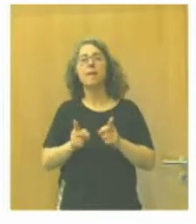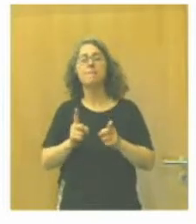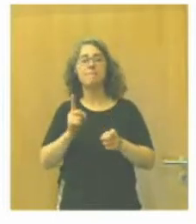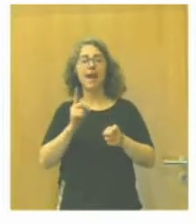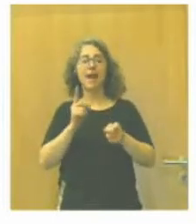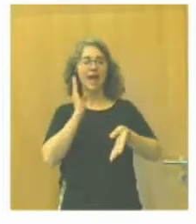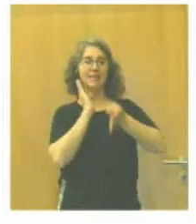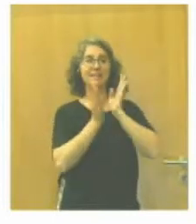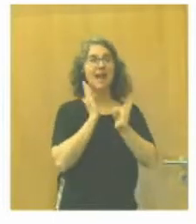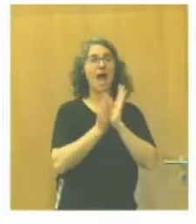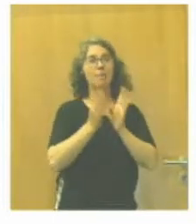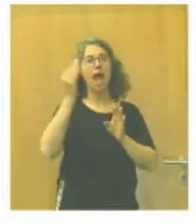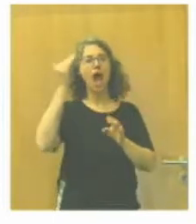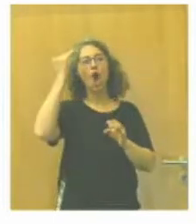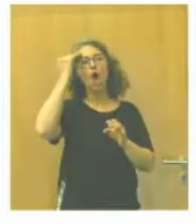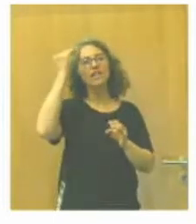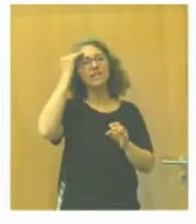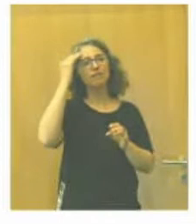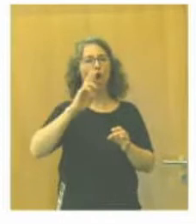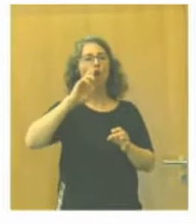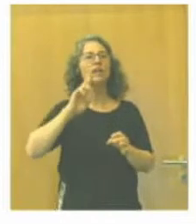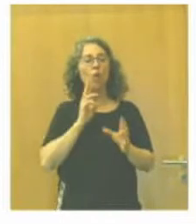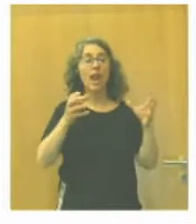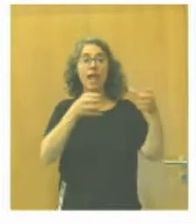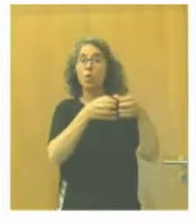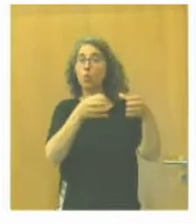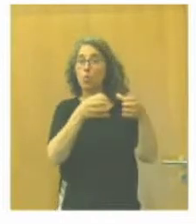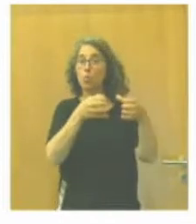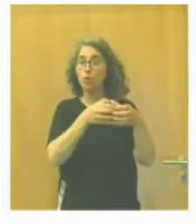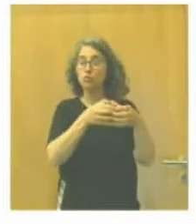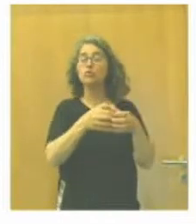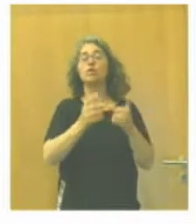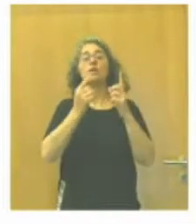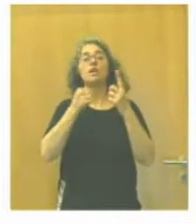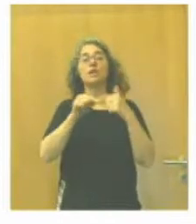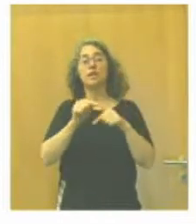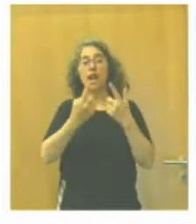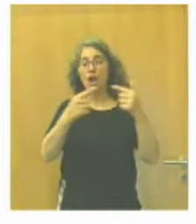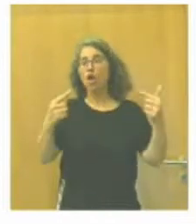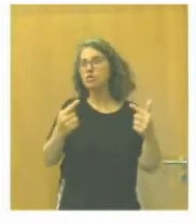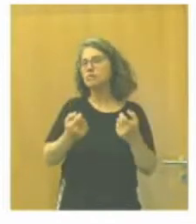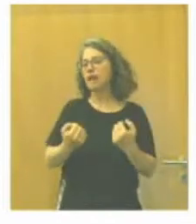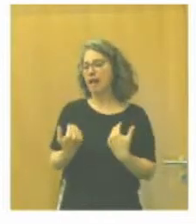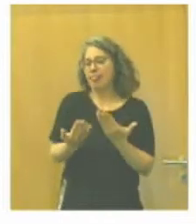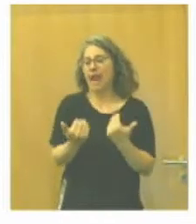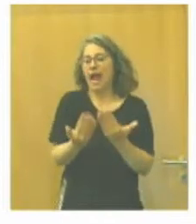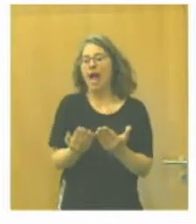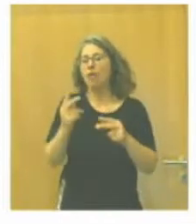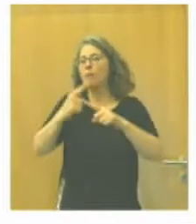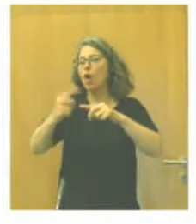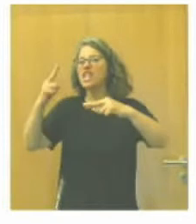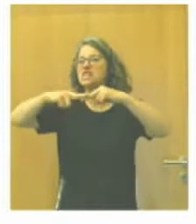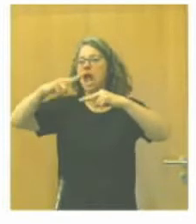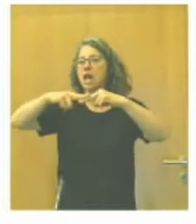cognitive behavioral therapy delivered via the internet, and then also an internet-based guided self-help